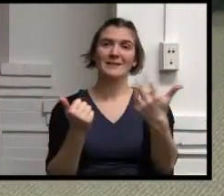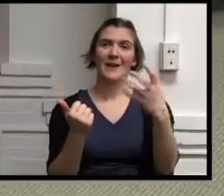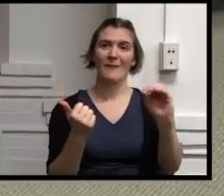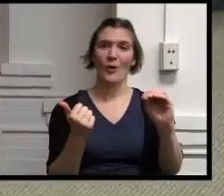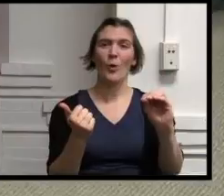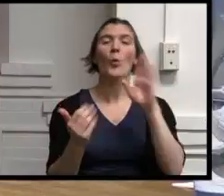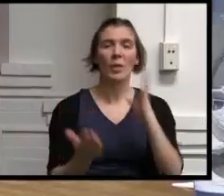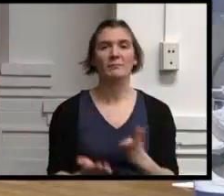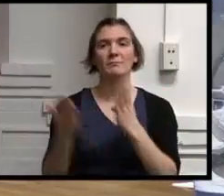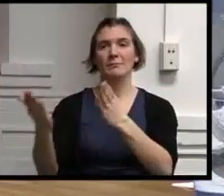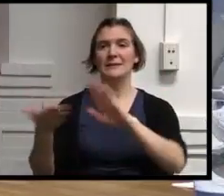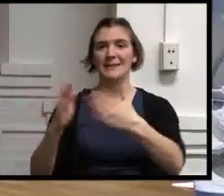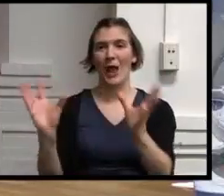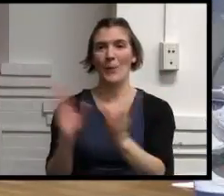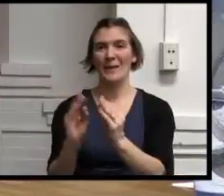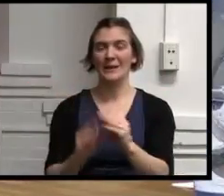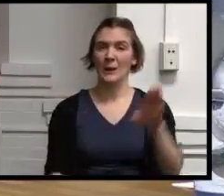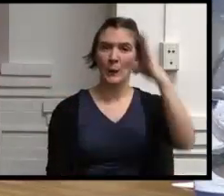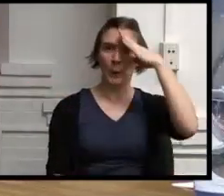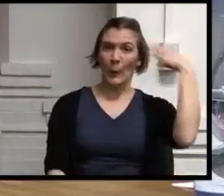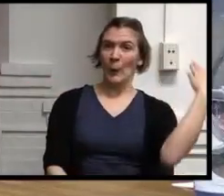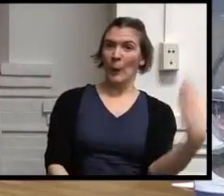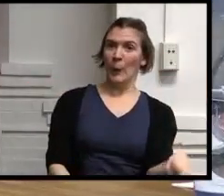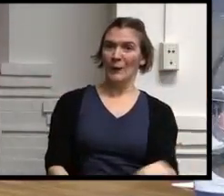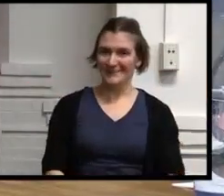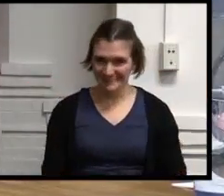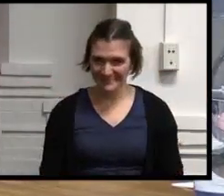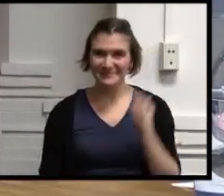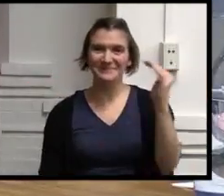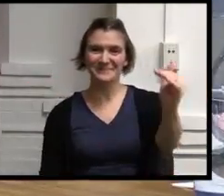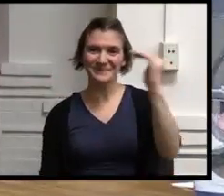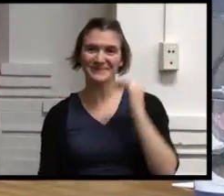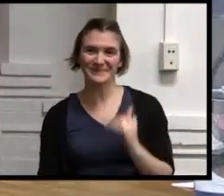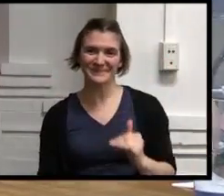5-0. Next item on the agenda